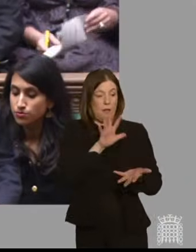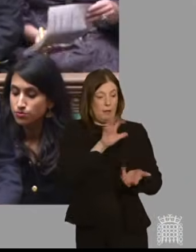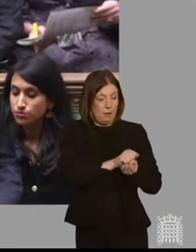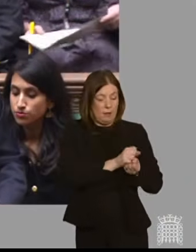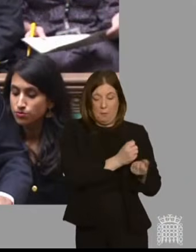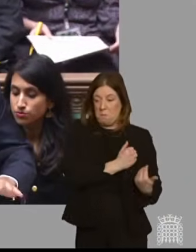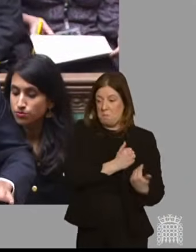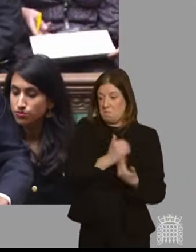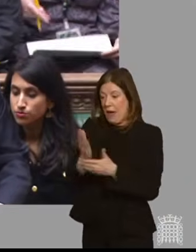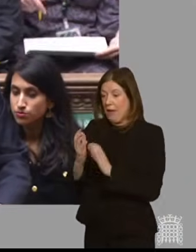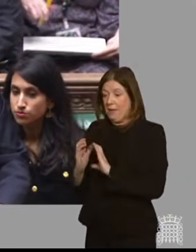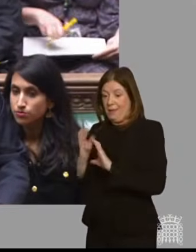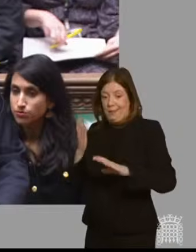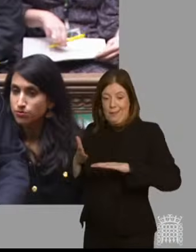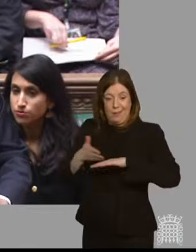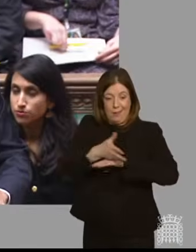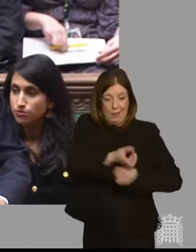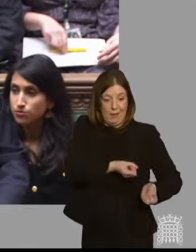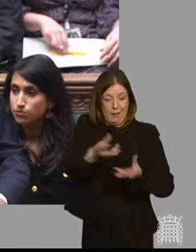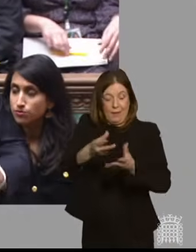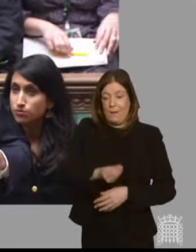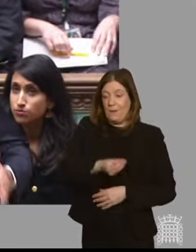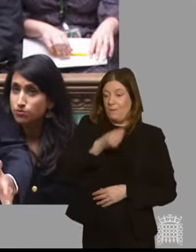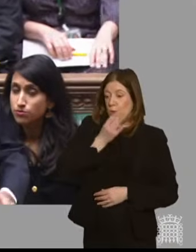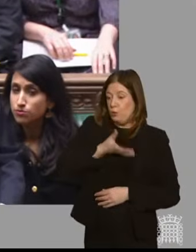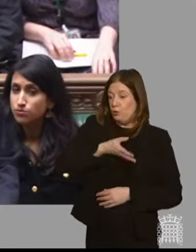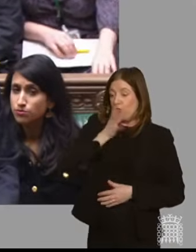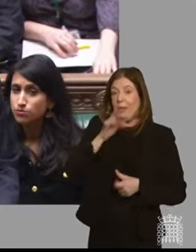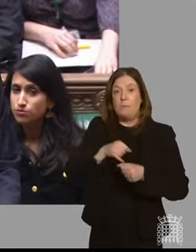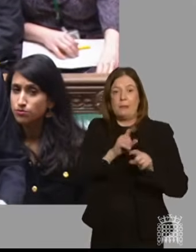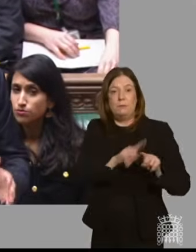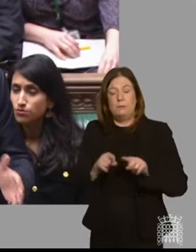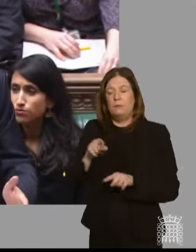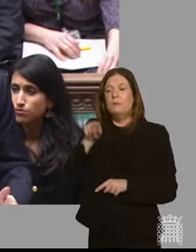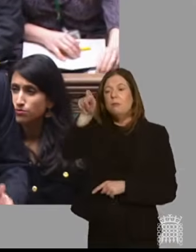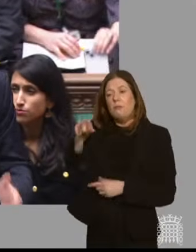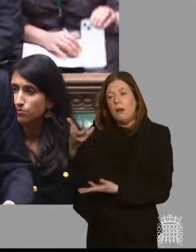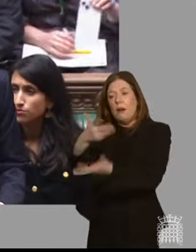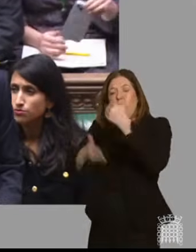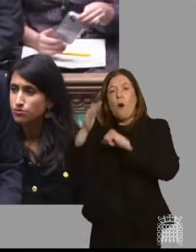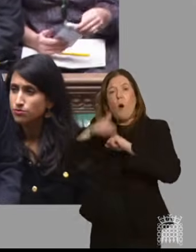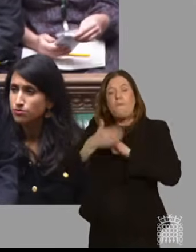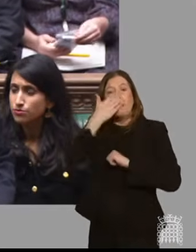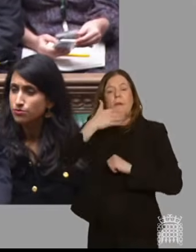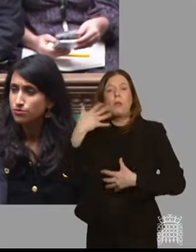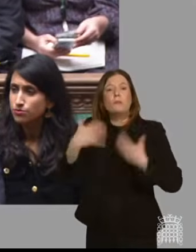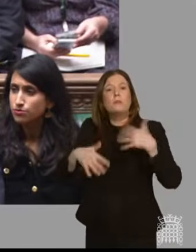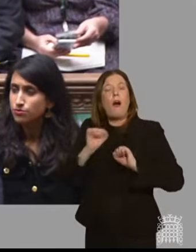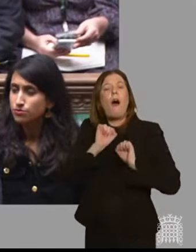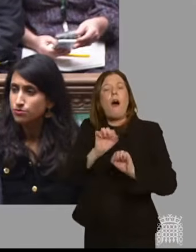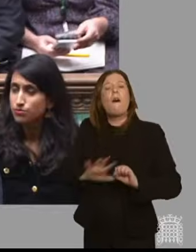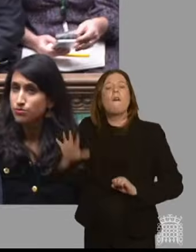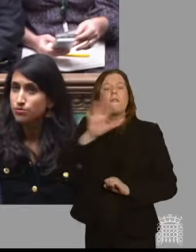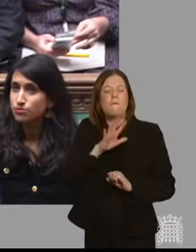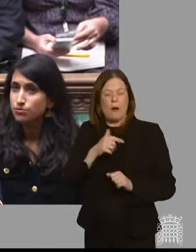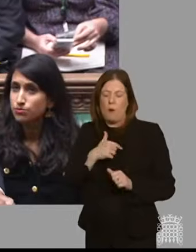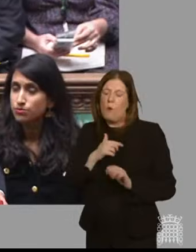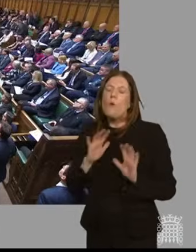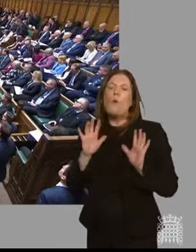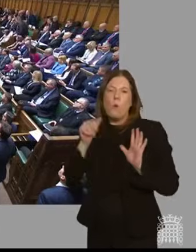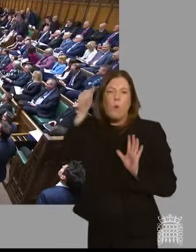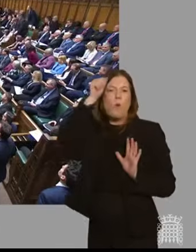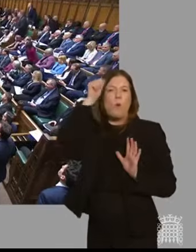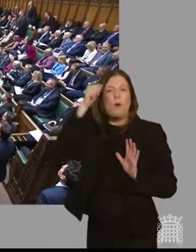of the people in Gaza, and in this country we should be proud of everything we are doing to help them and provide them the life-saving aid that they